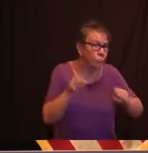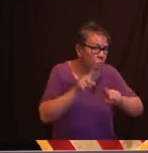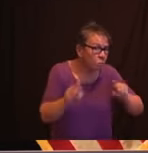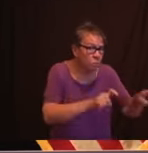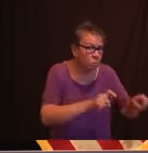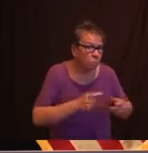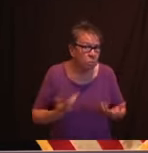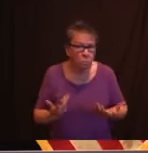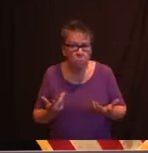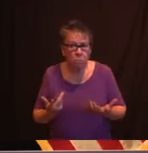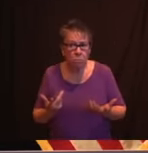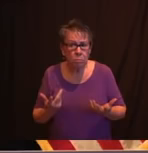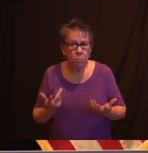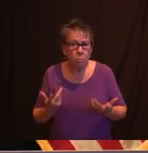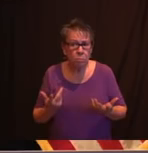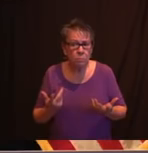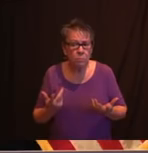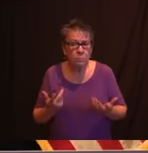respective chairs.